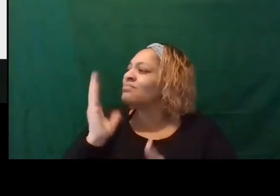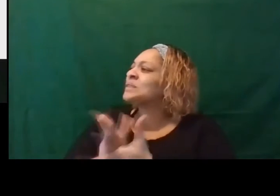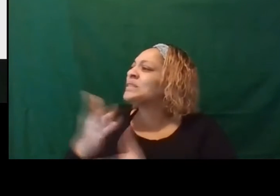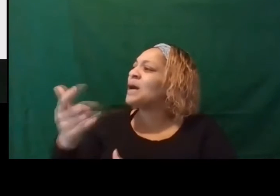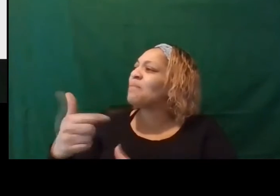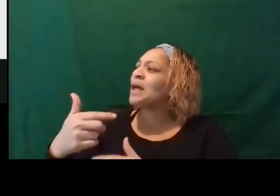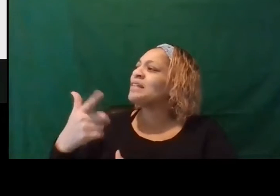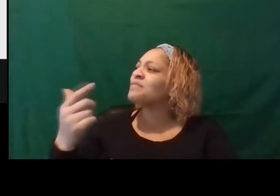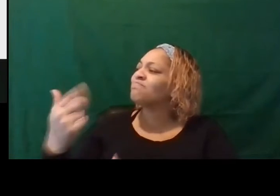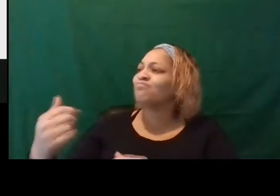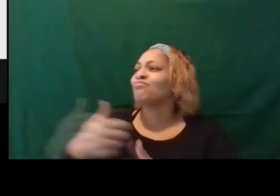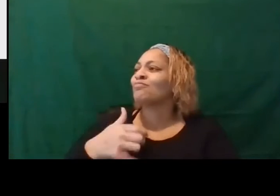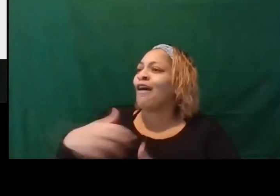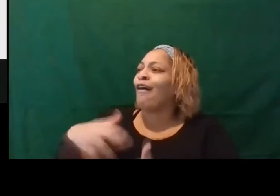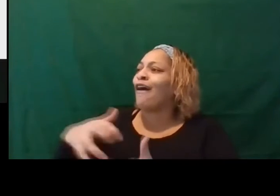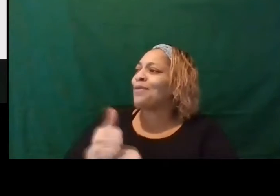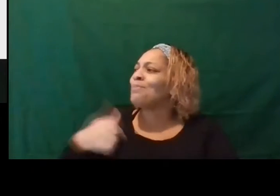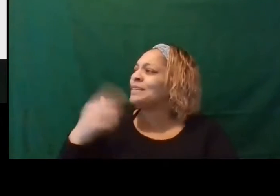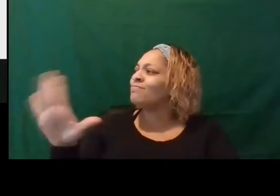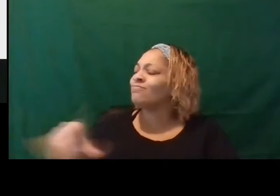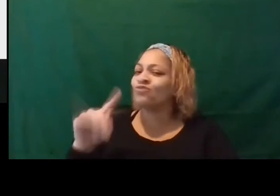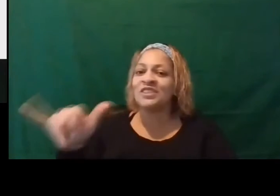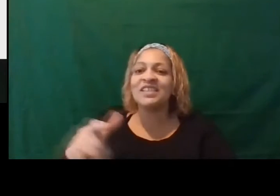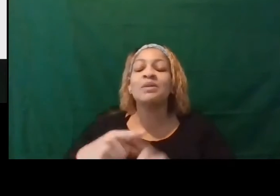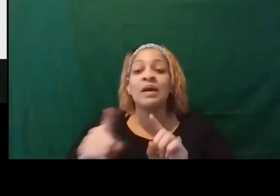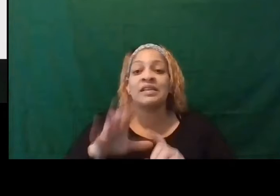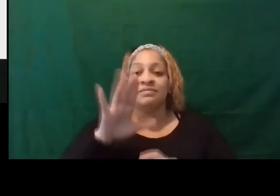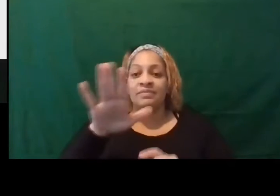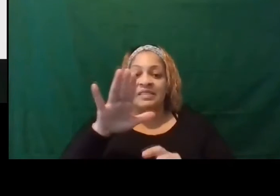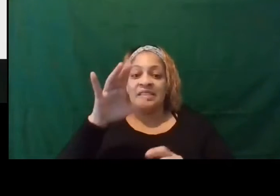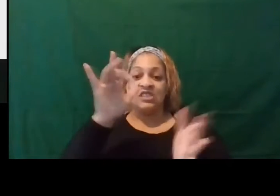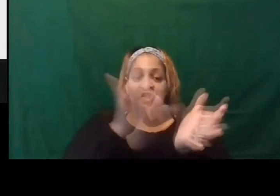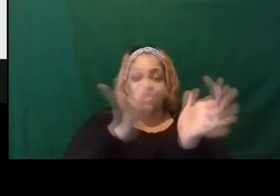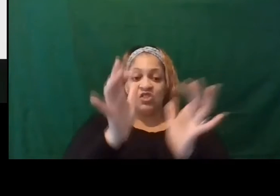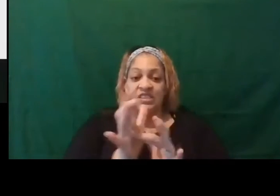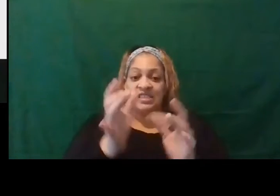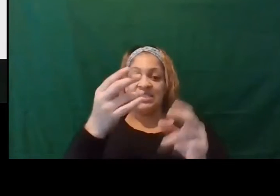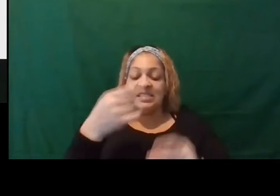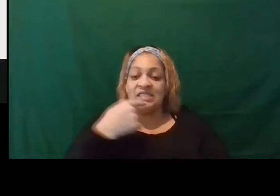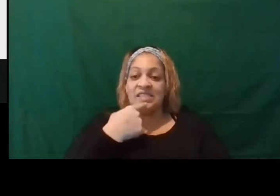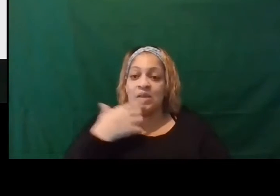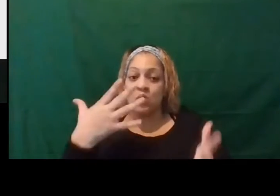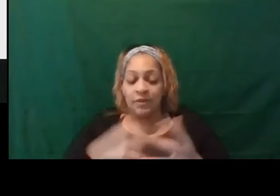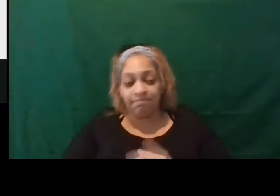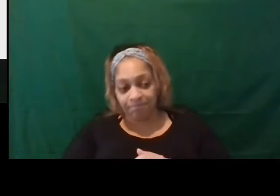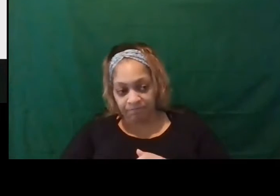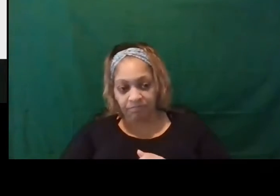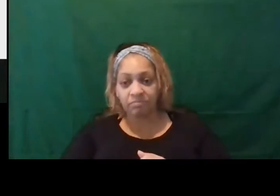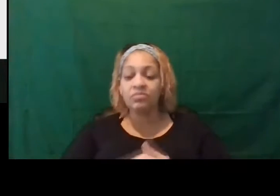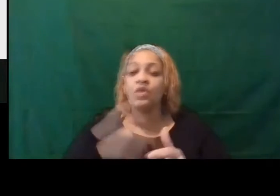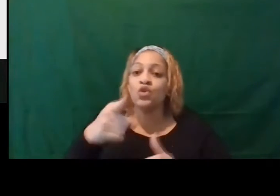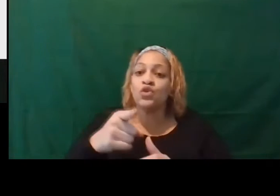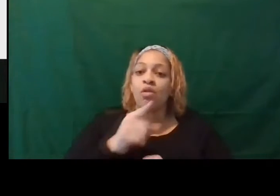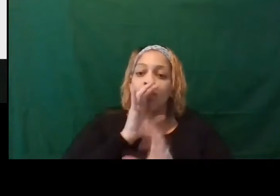the idea that, because Jesus said, and this is gender specific, Jesus said, dude, check this out. If you